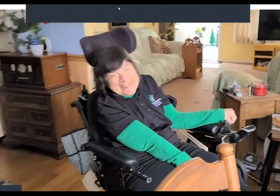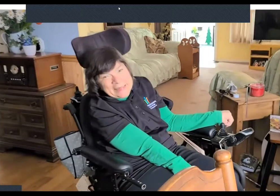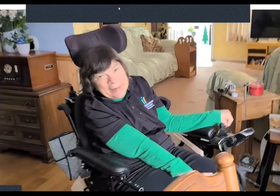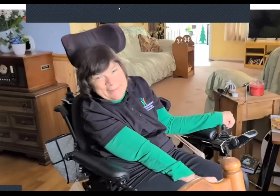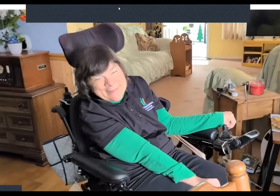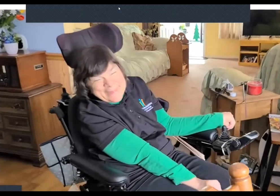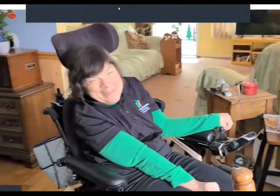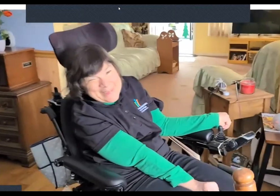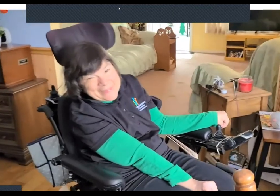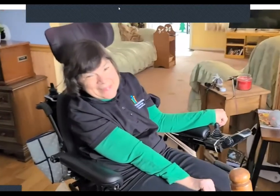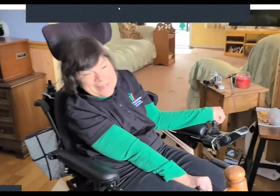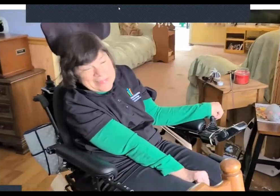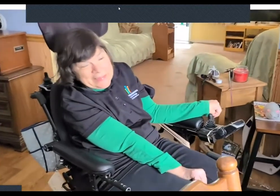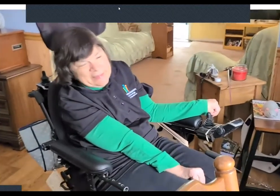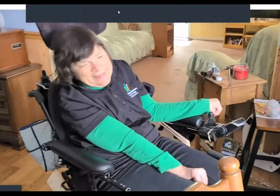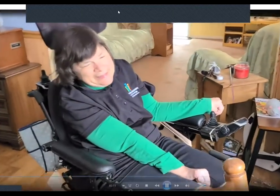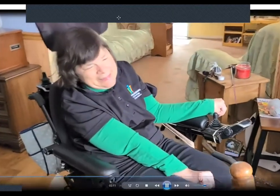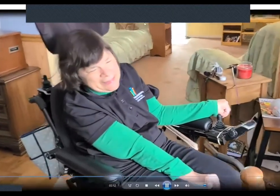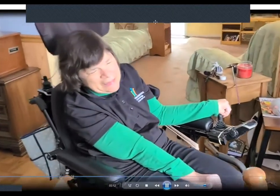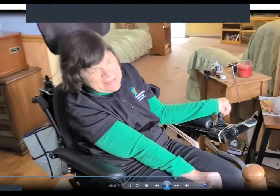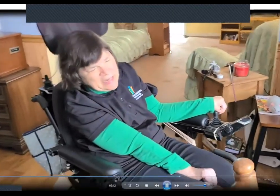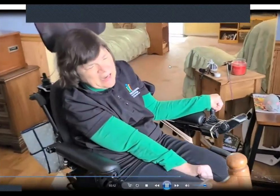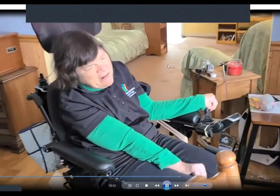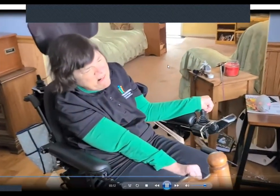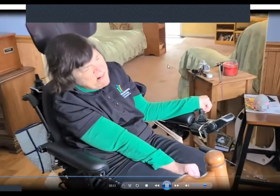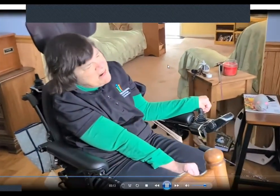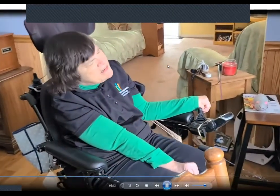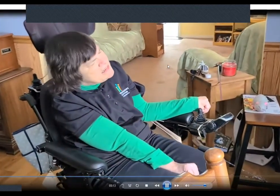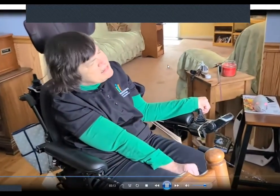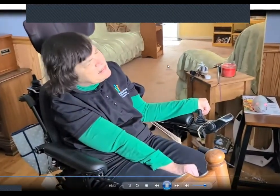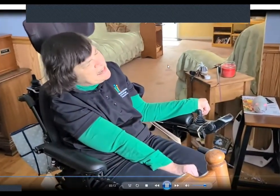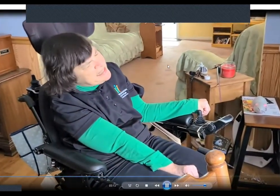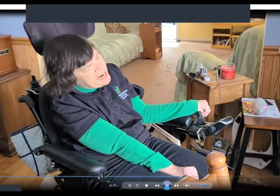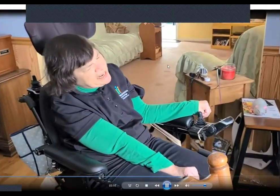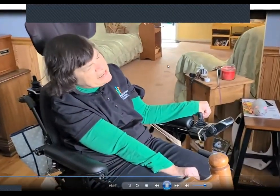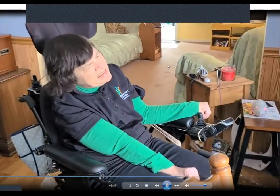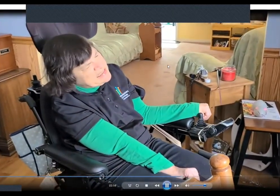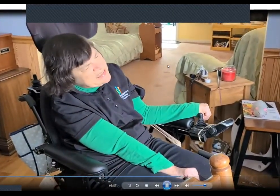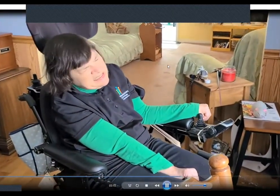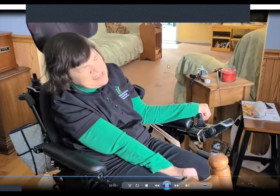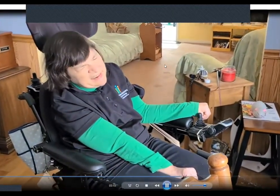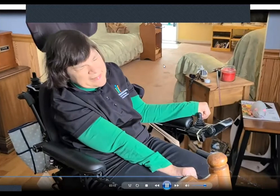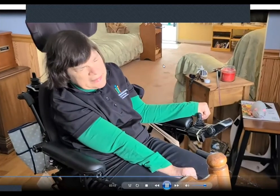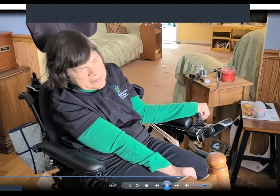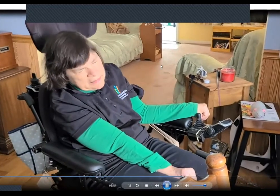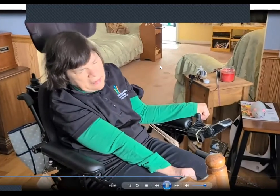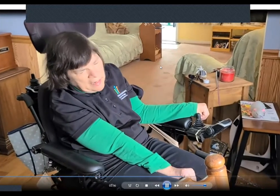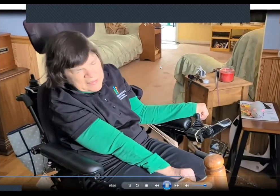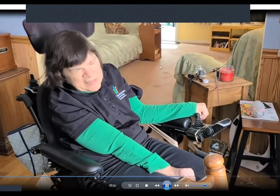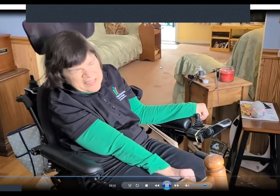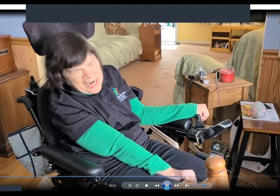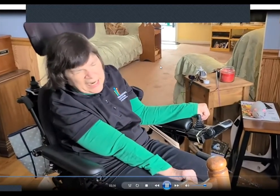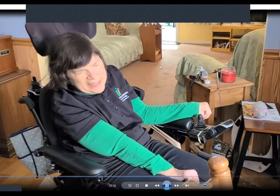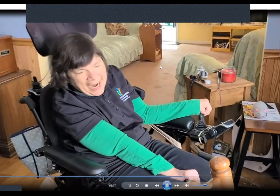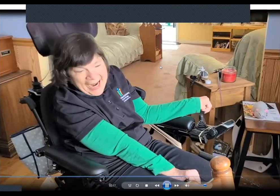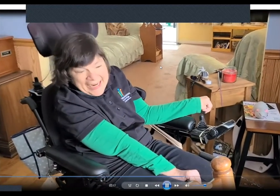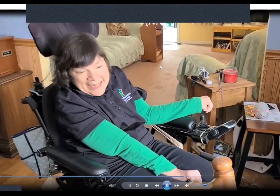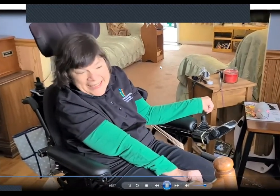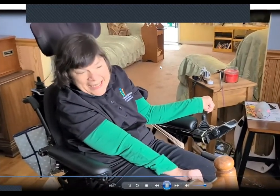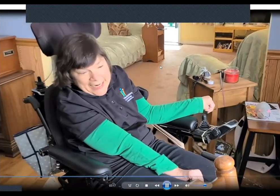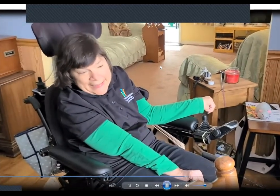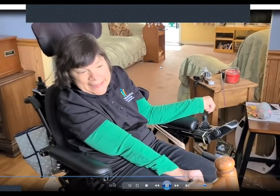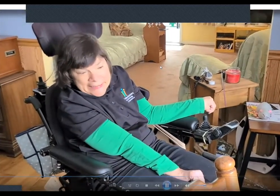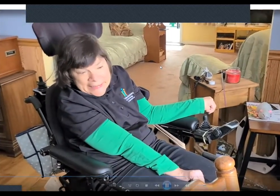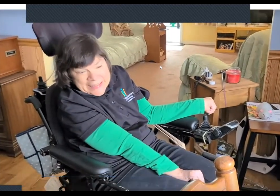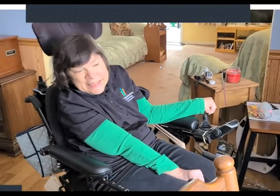be for people with disabilities? Right. So a lot of the stuff I see